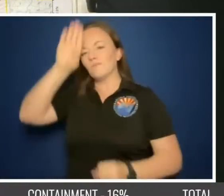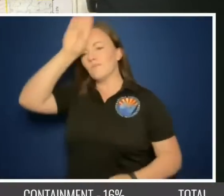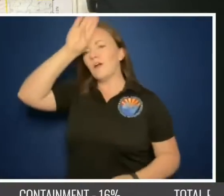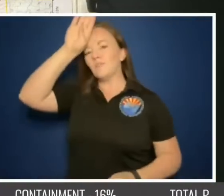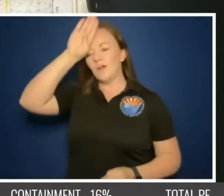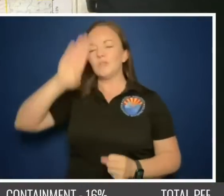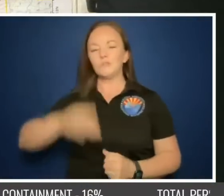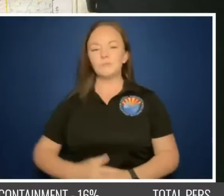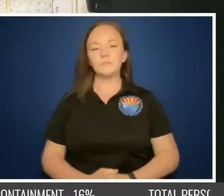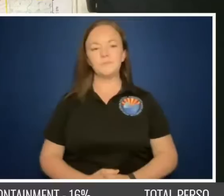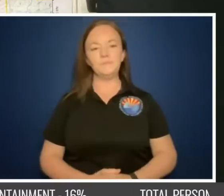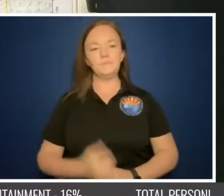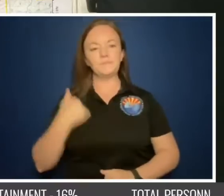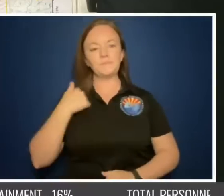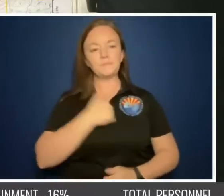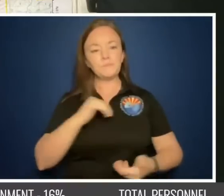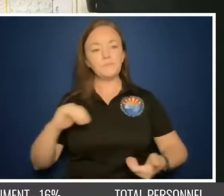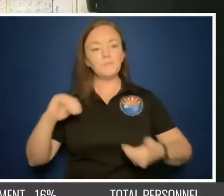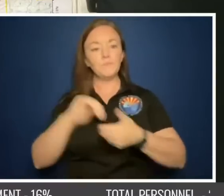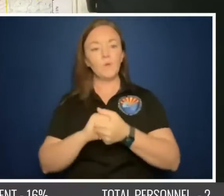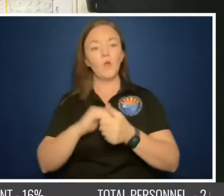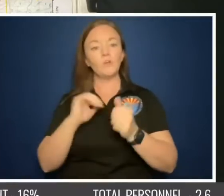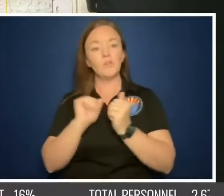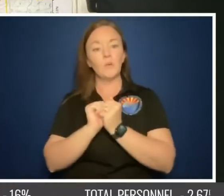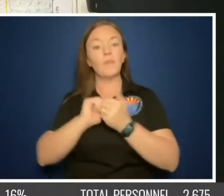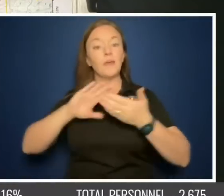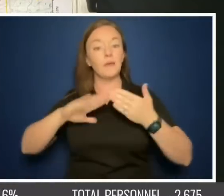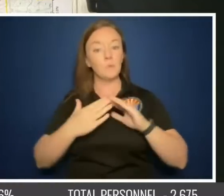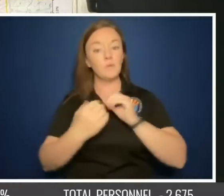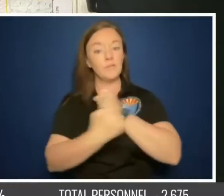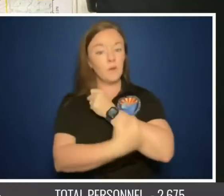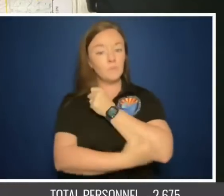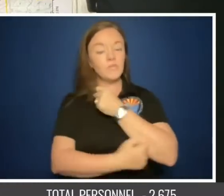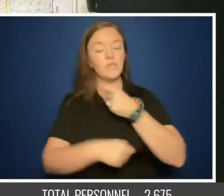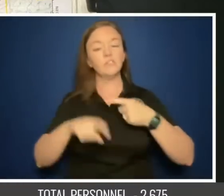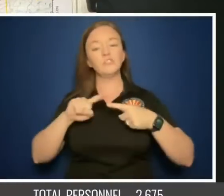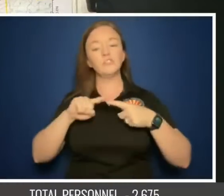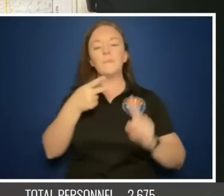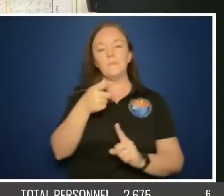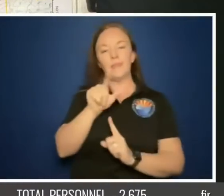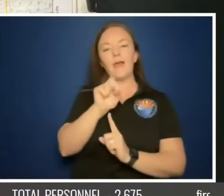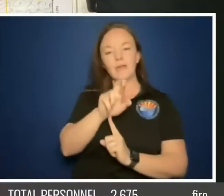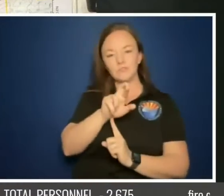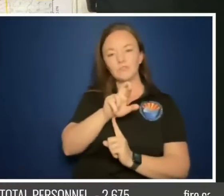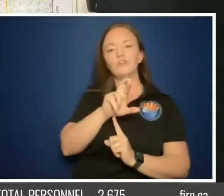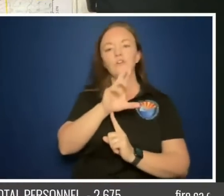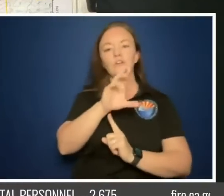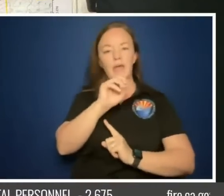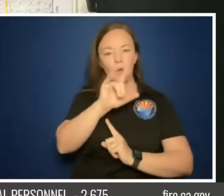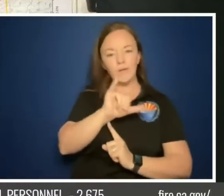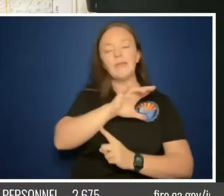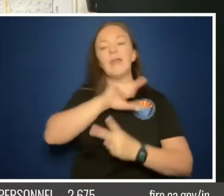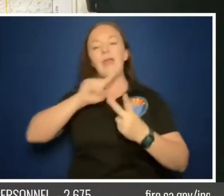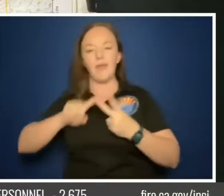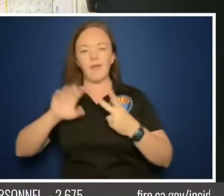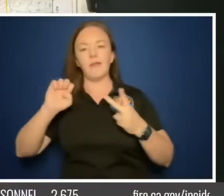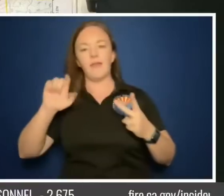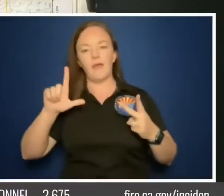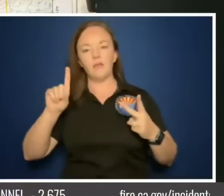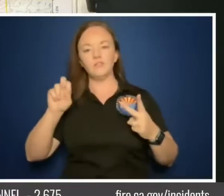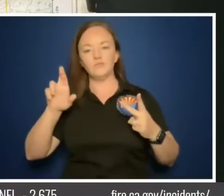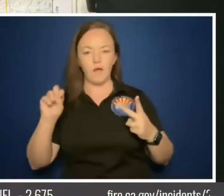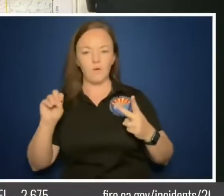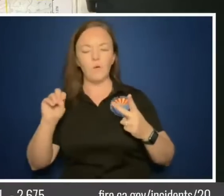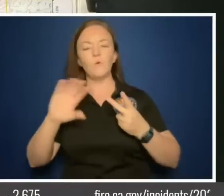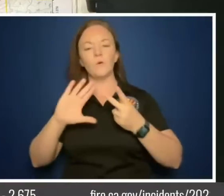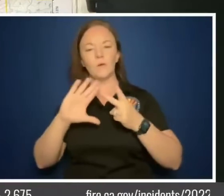We are partnering with the Placer Community Foundation and the El Dorado Community Foundation as an additional supportive measure for our customers